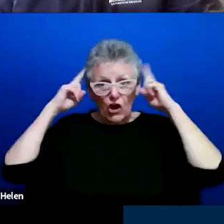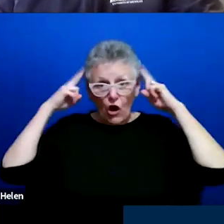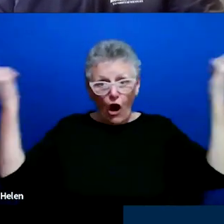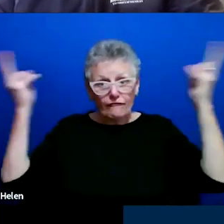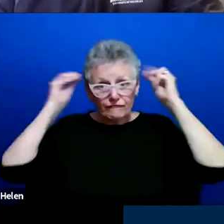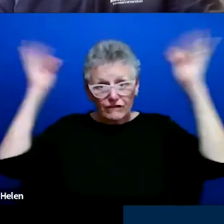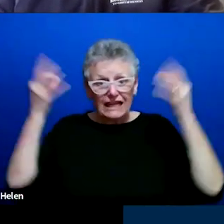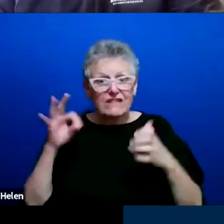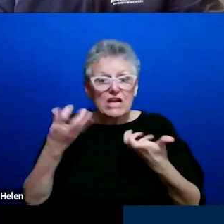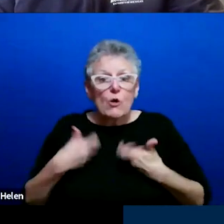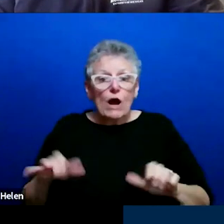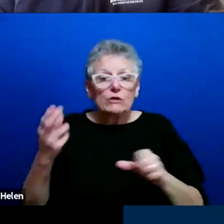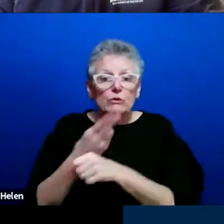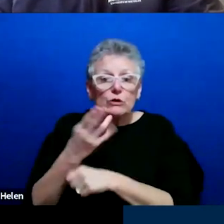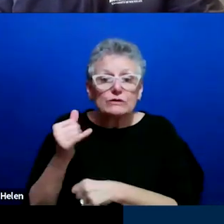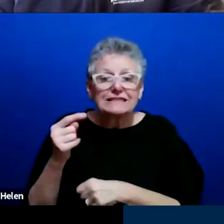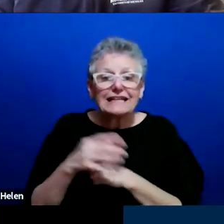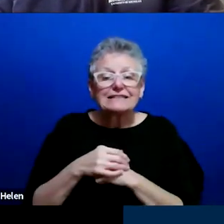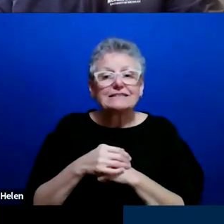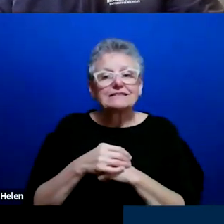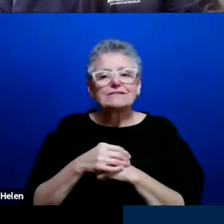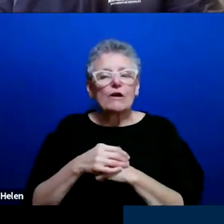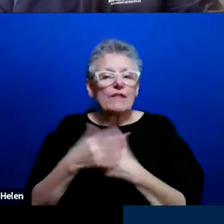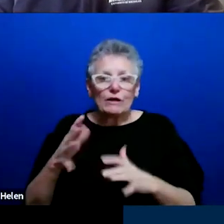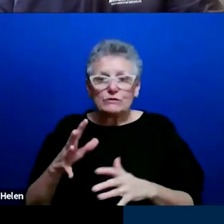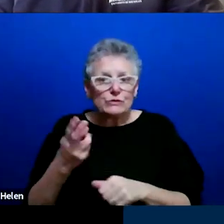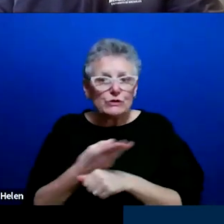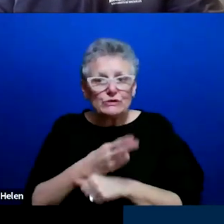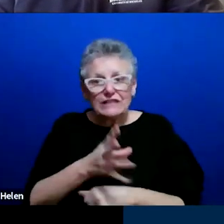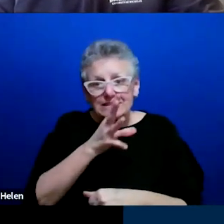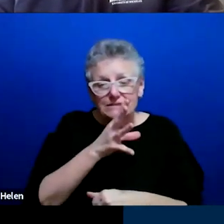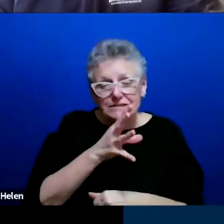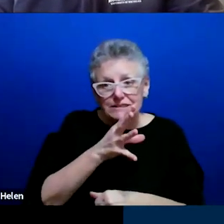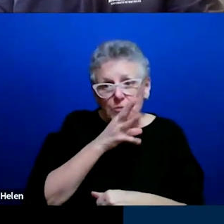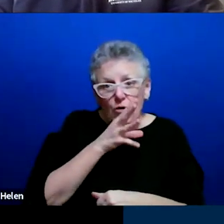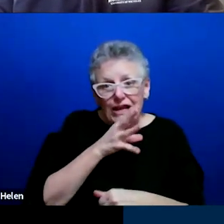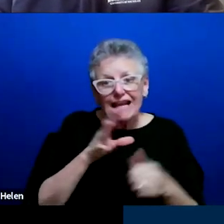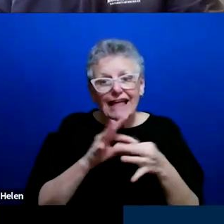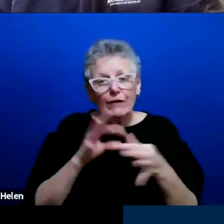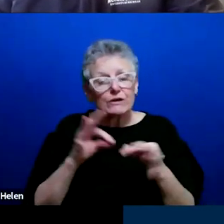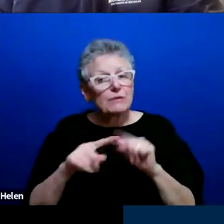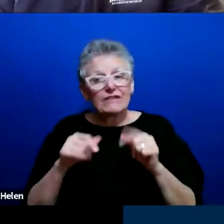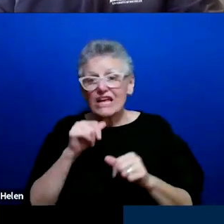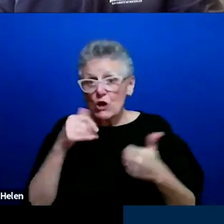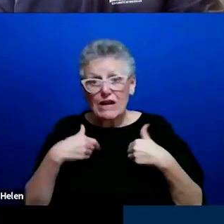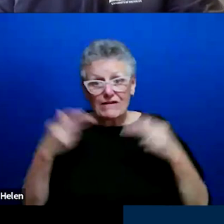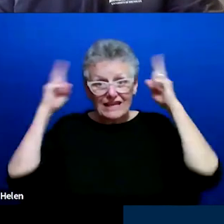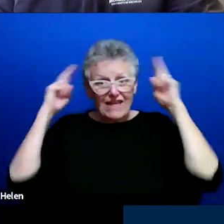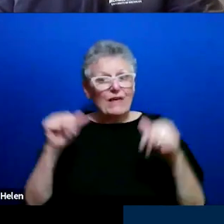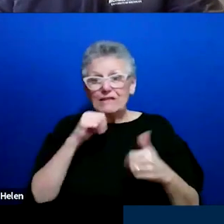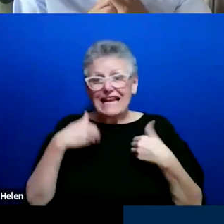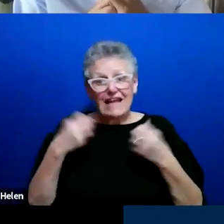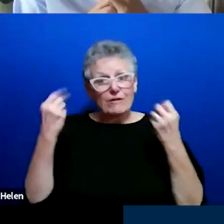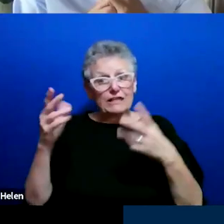if they don't want to use spoken language or spoken communication, but if they don't do the implants, they won't have as many choices regarding